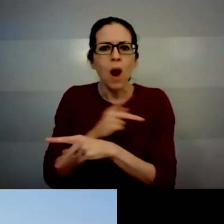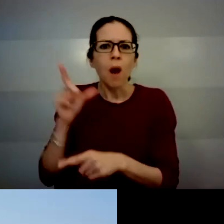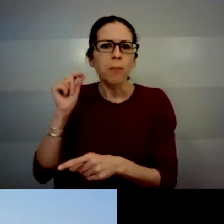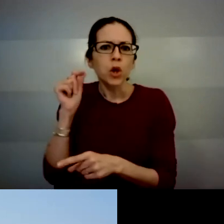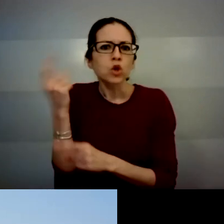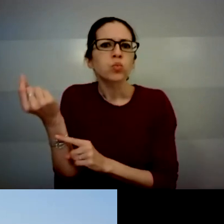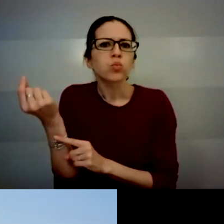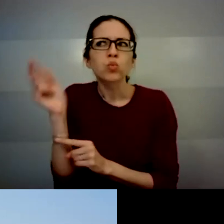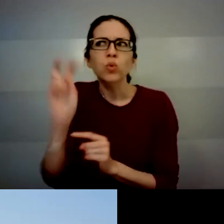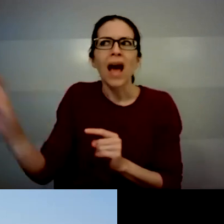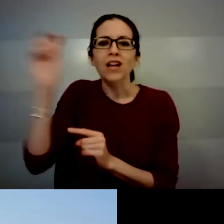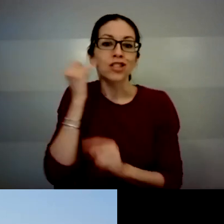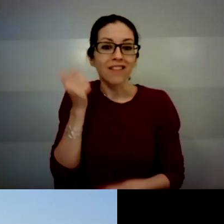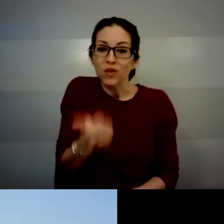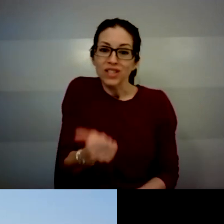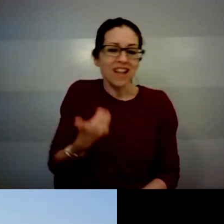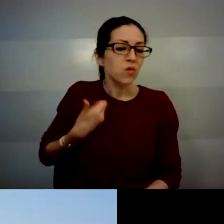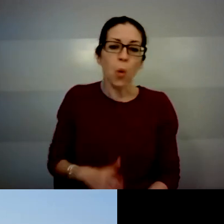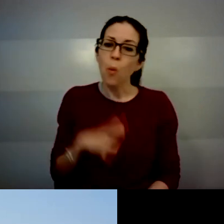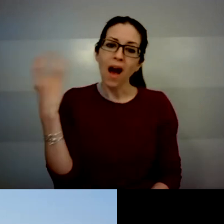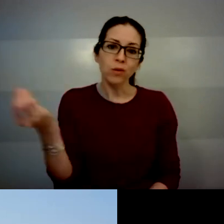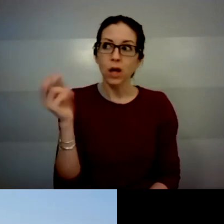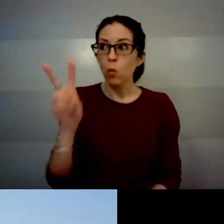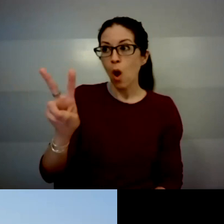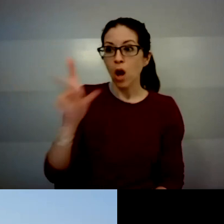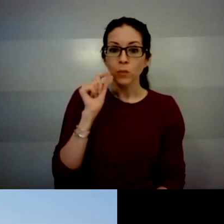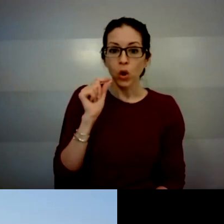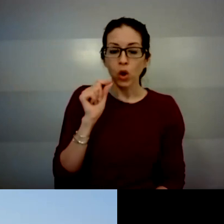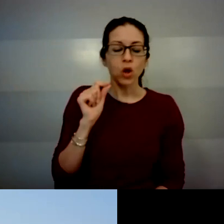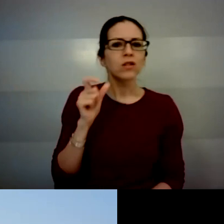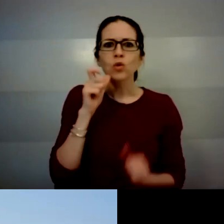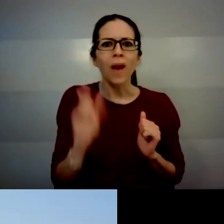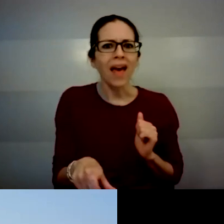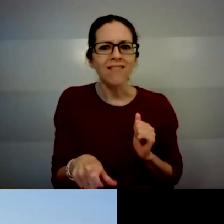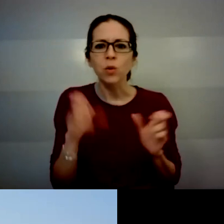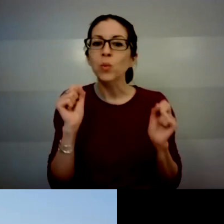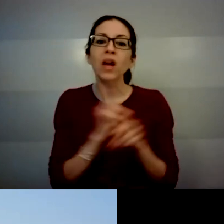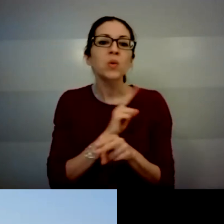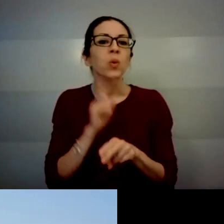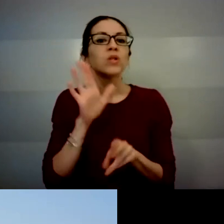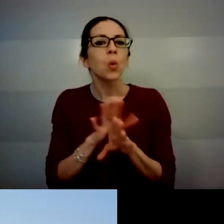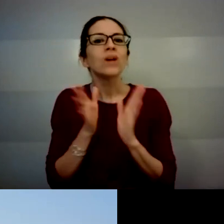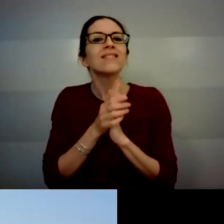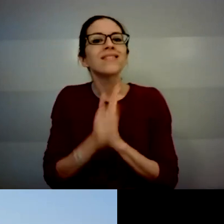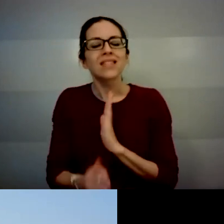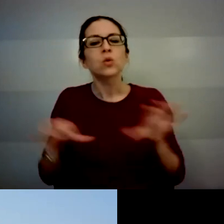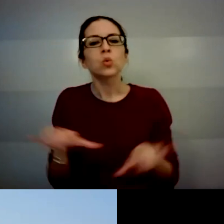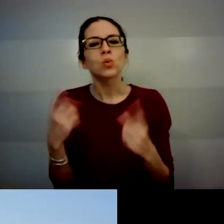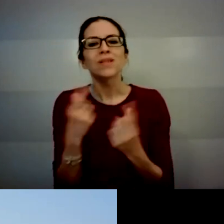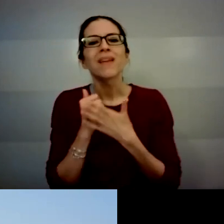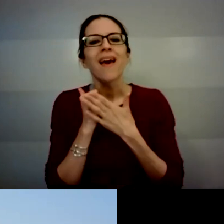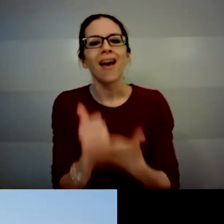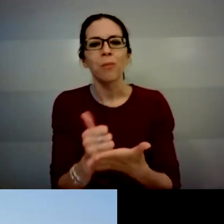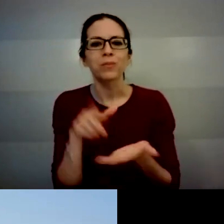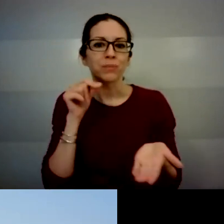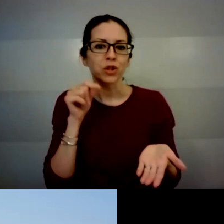looking at birds, you can use any of those skills to do something that will help birds. If